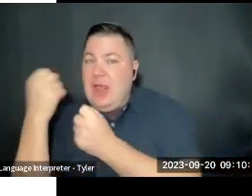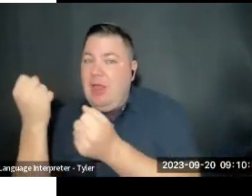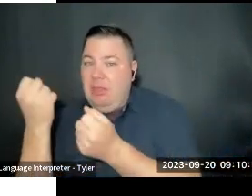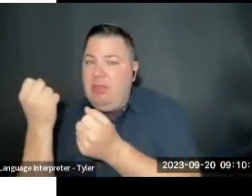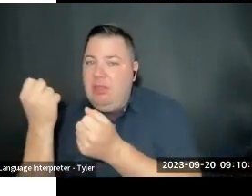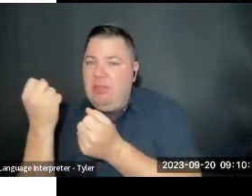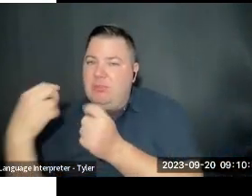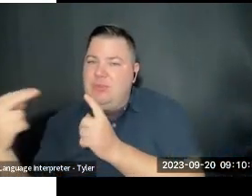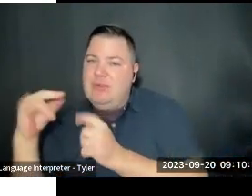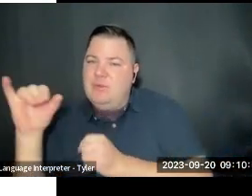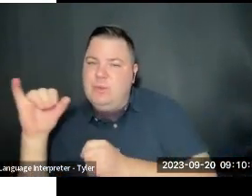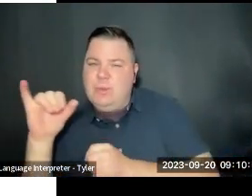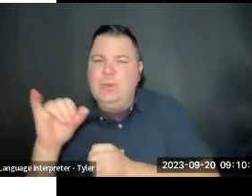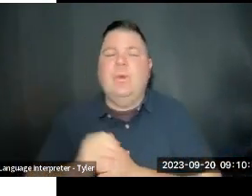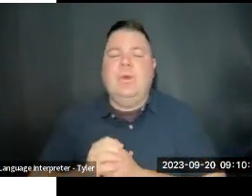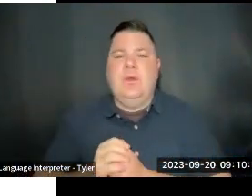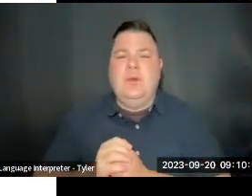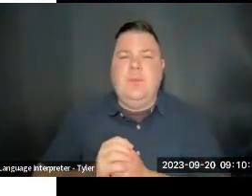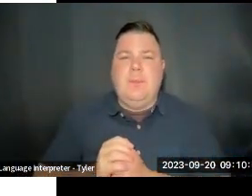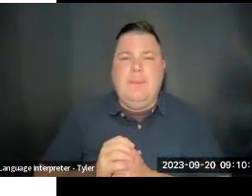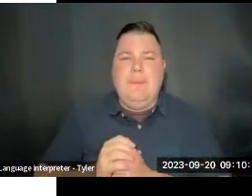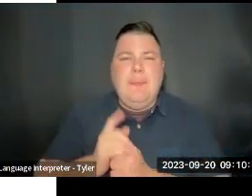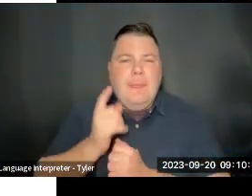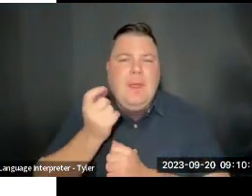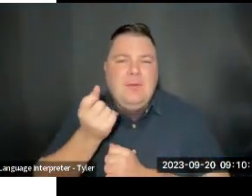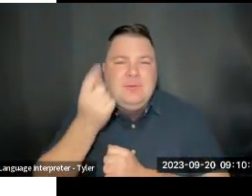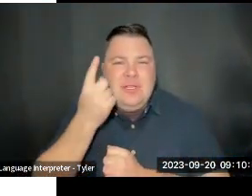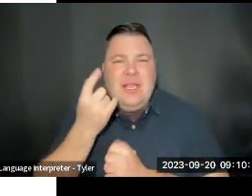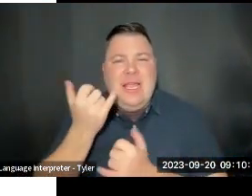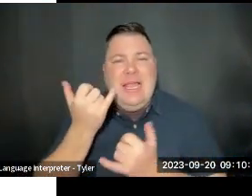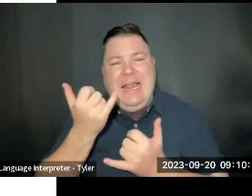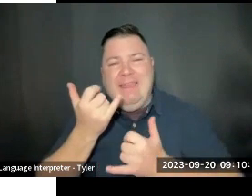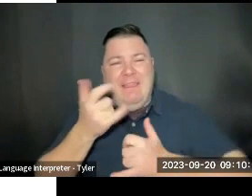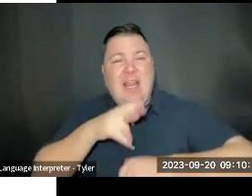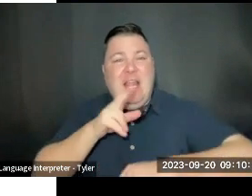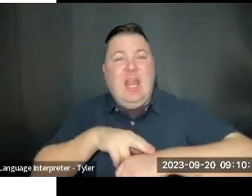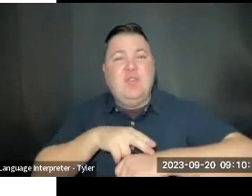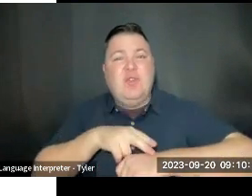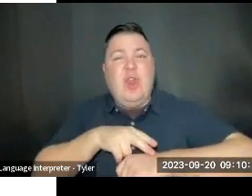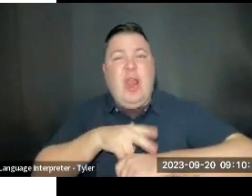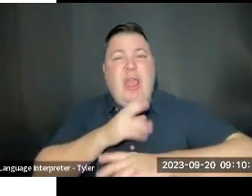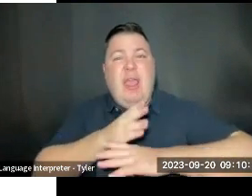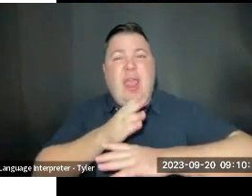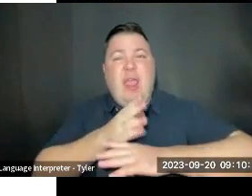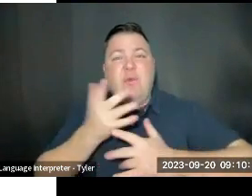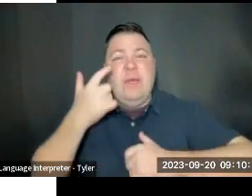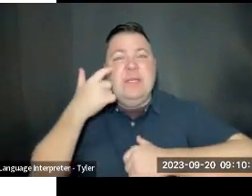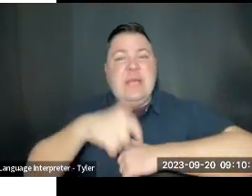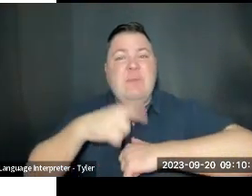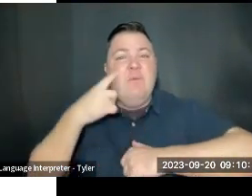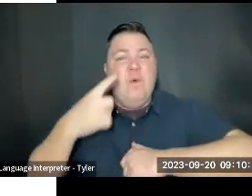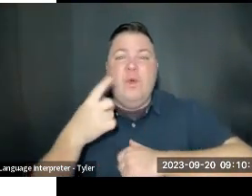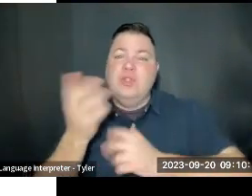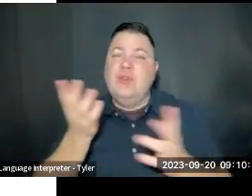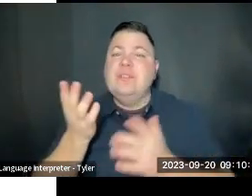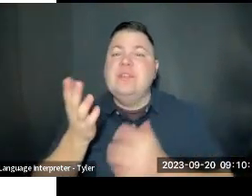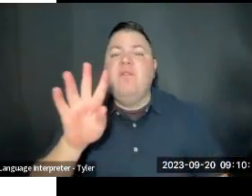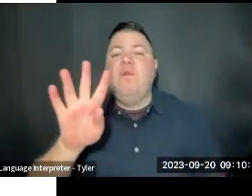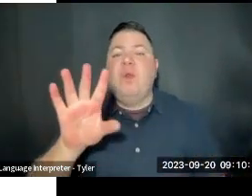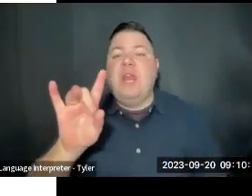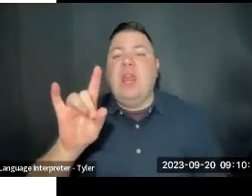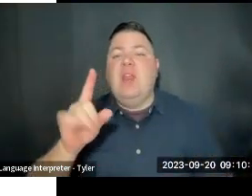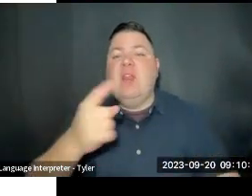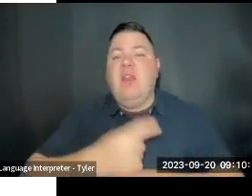well. And we recognize that the national average wait time for services is about 48